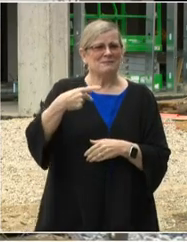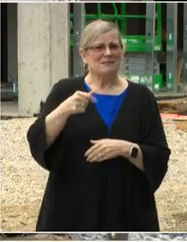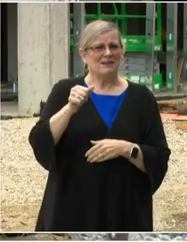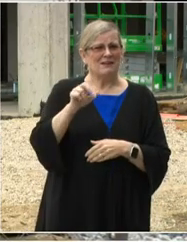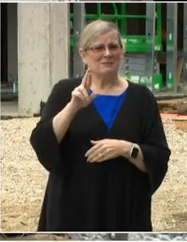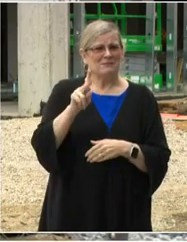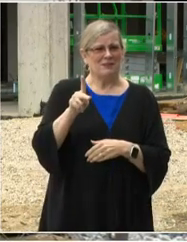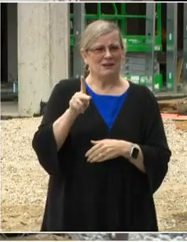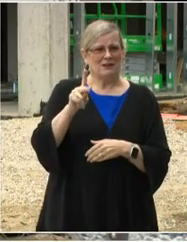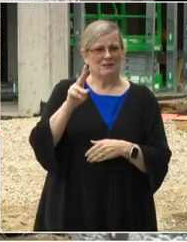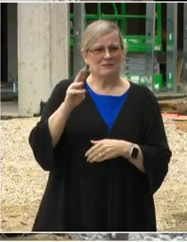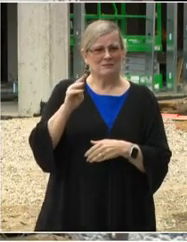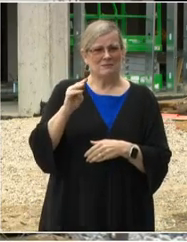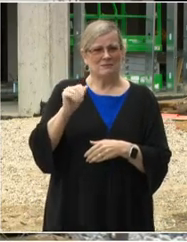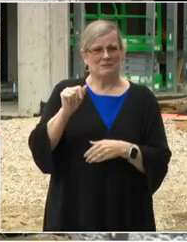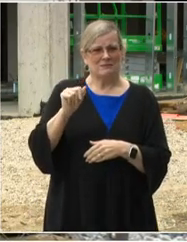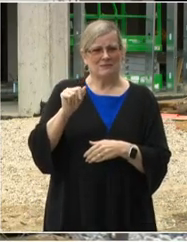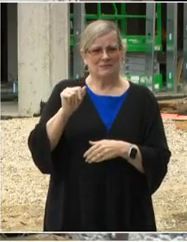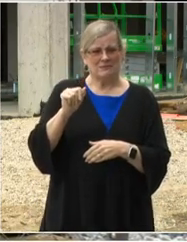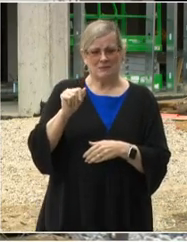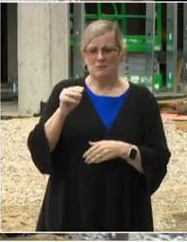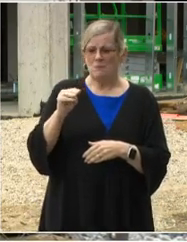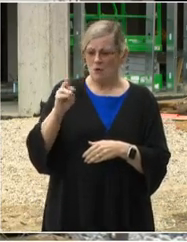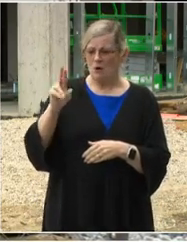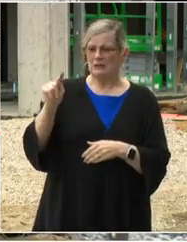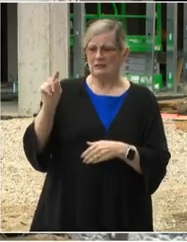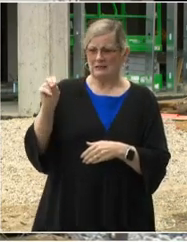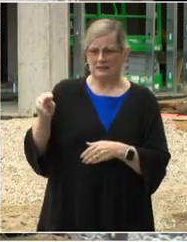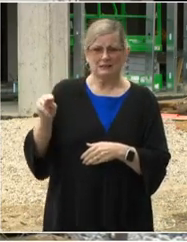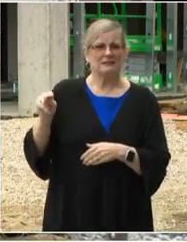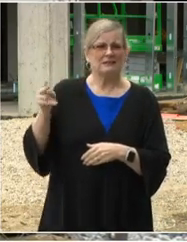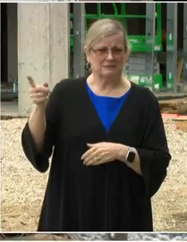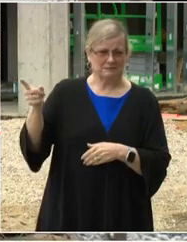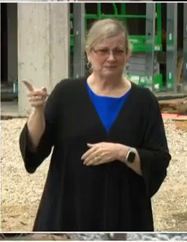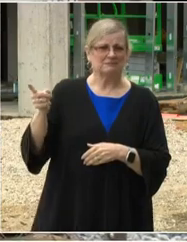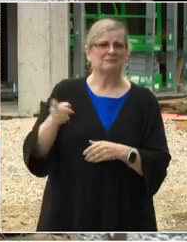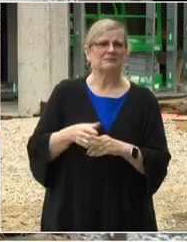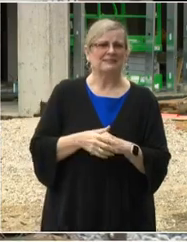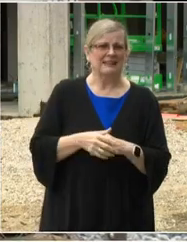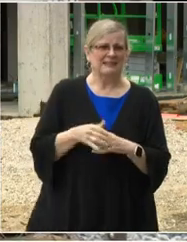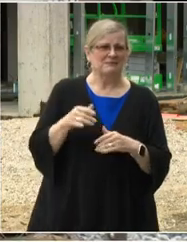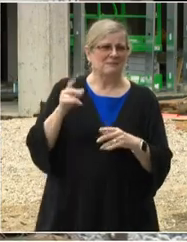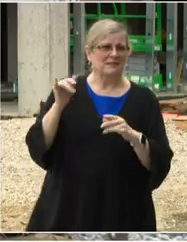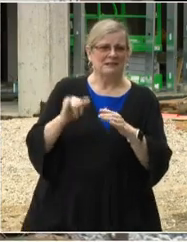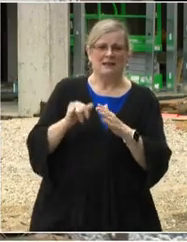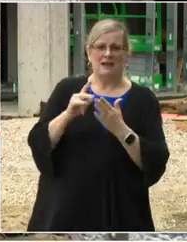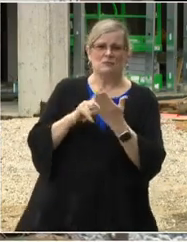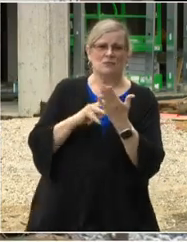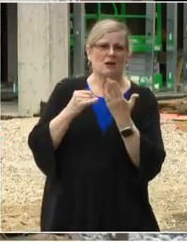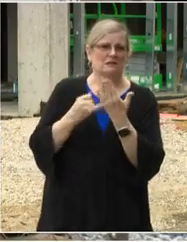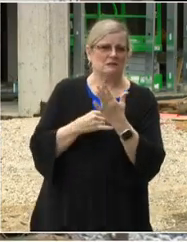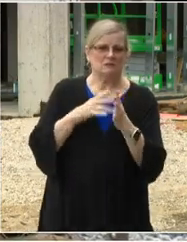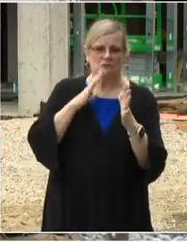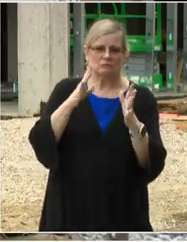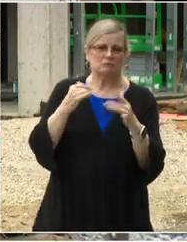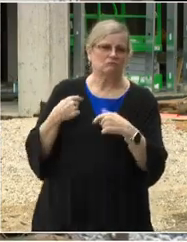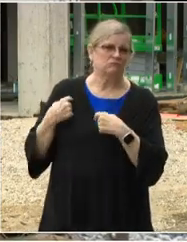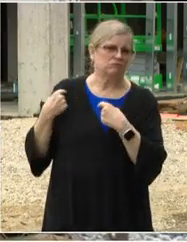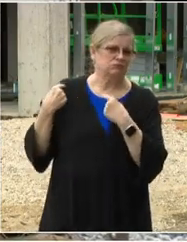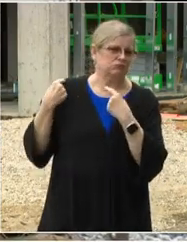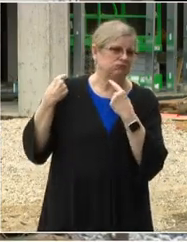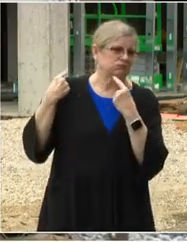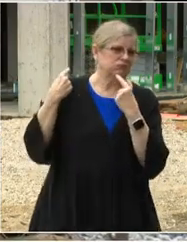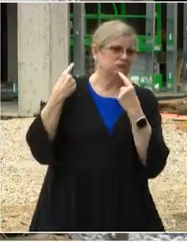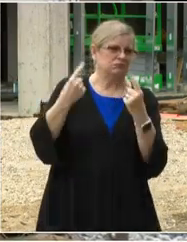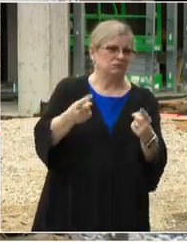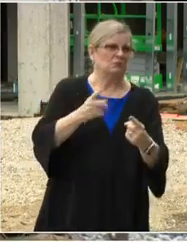know about Park Morton, then wake up, because this is a project that's been going on since probably, well, I won't say how long we've been doing it, but we're going to get that done.